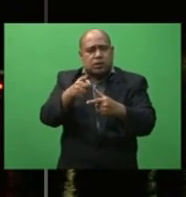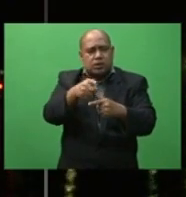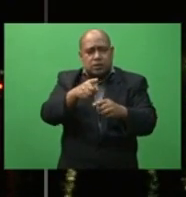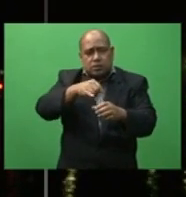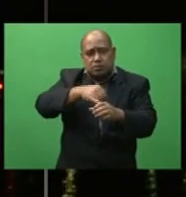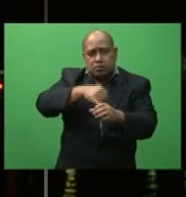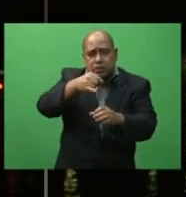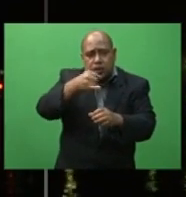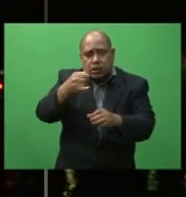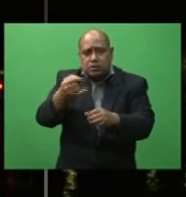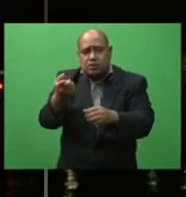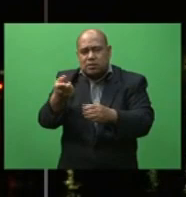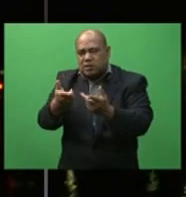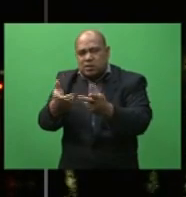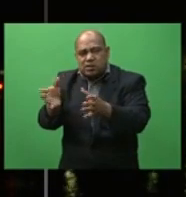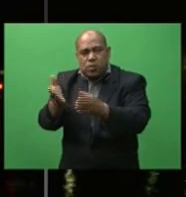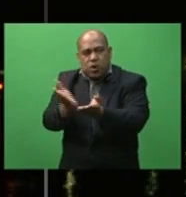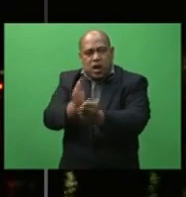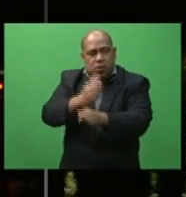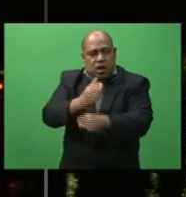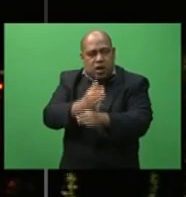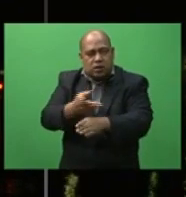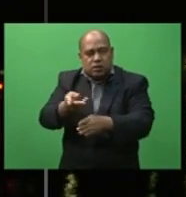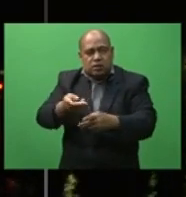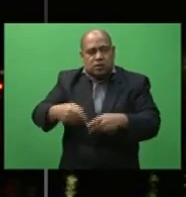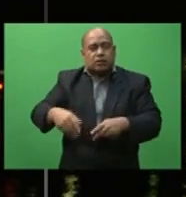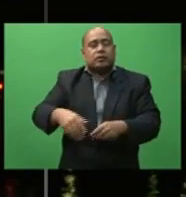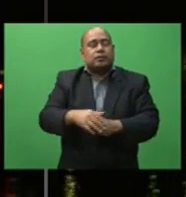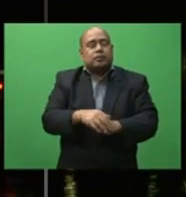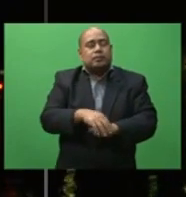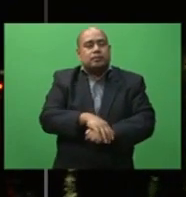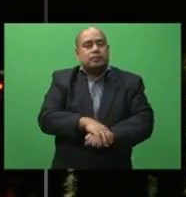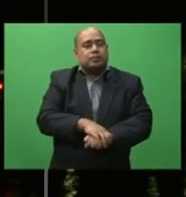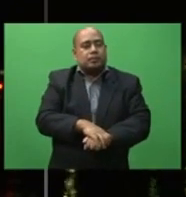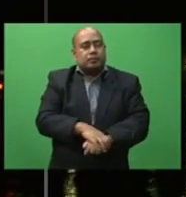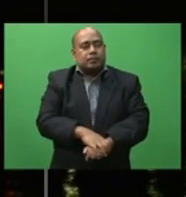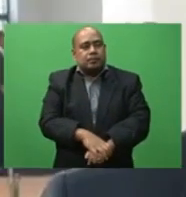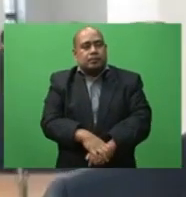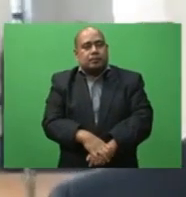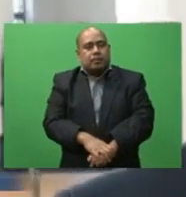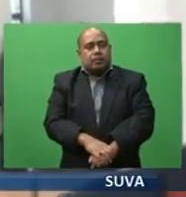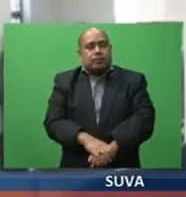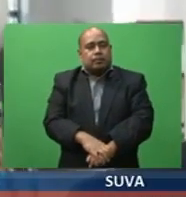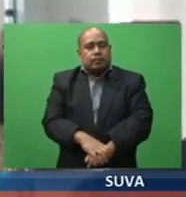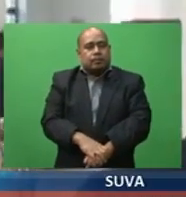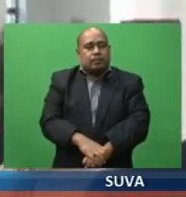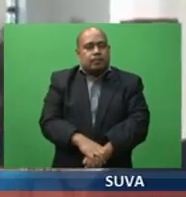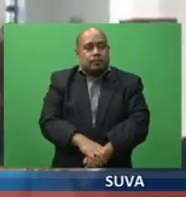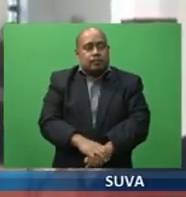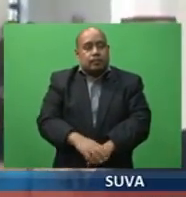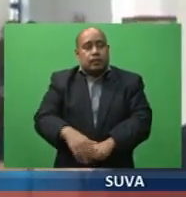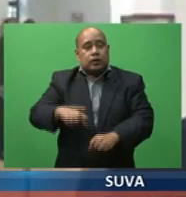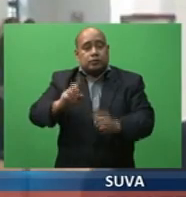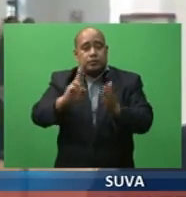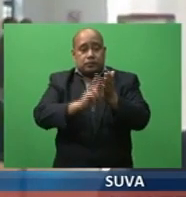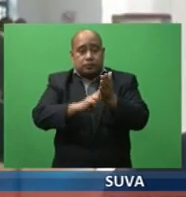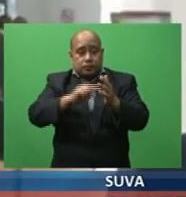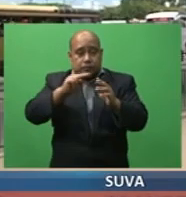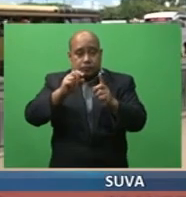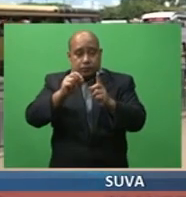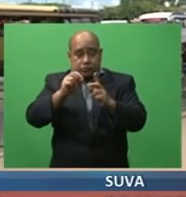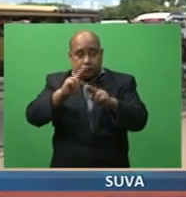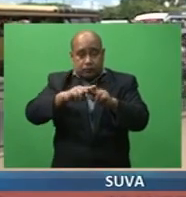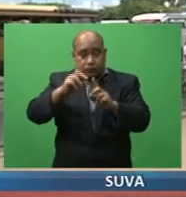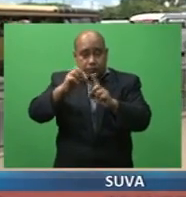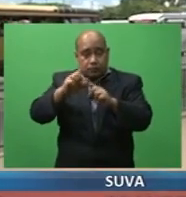the public hospitals and centres. Pranita Prakash reports. The National Federation Party yet again was